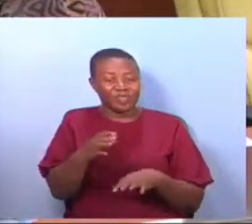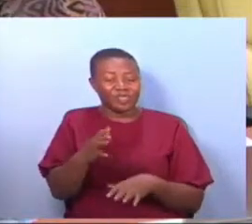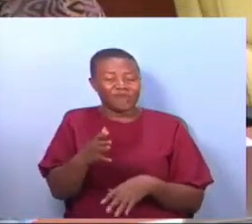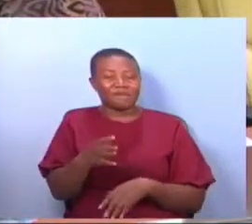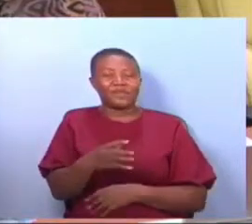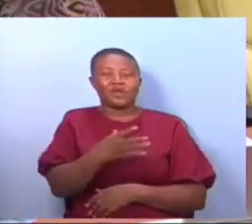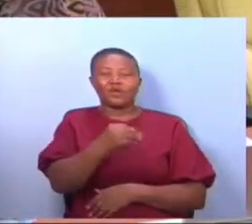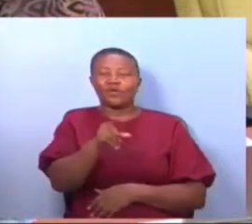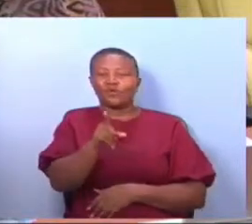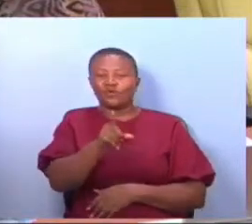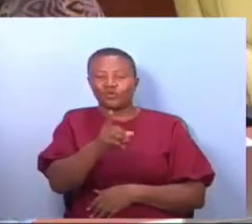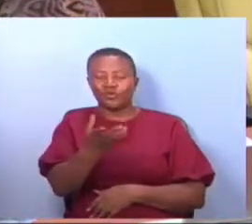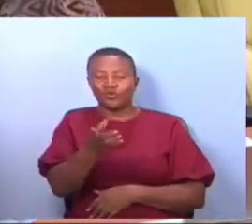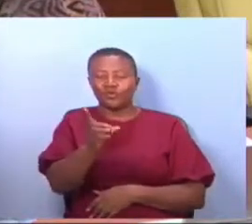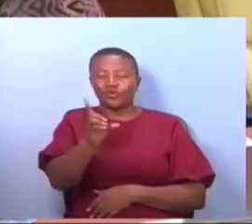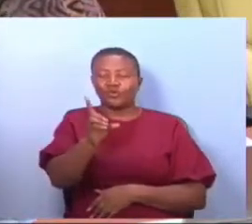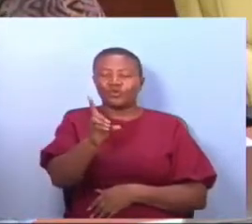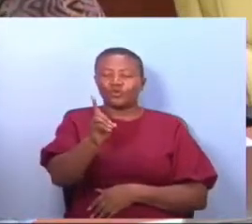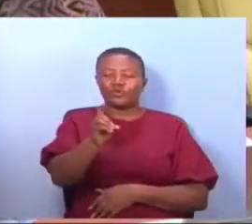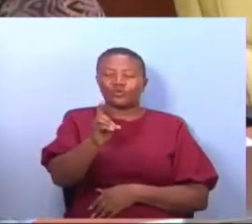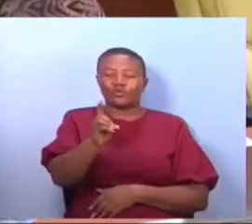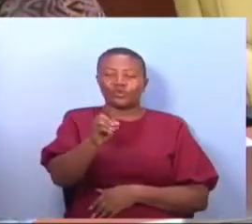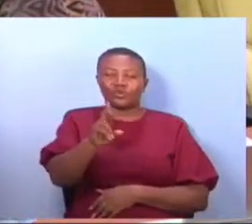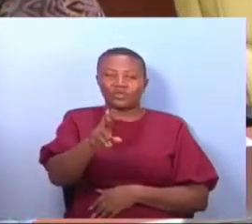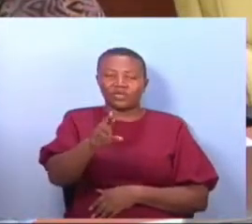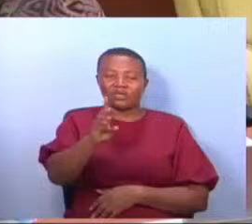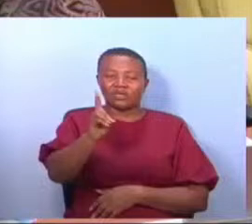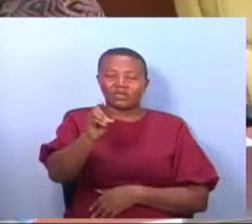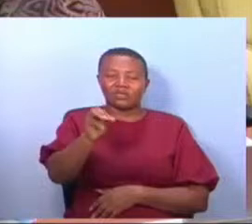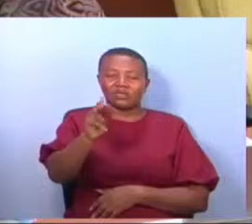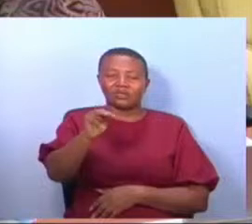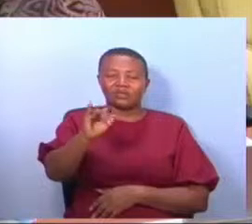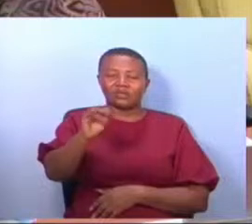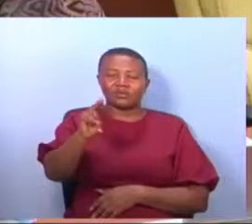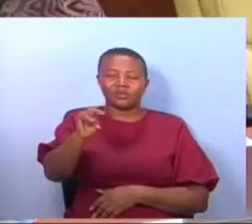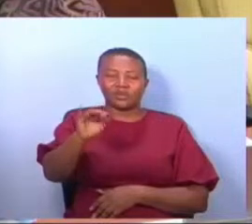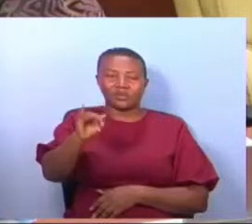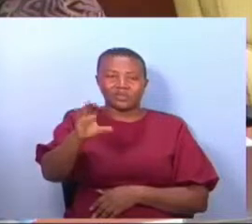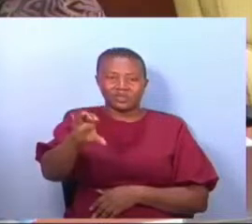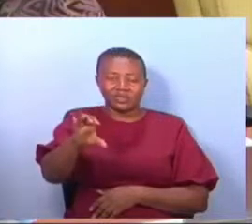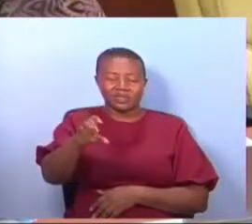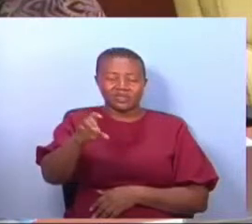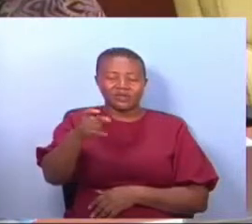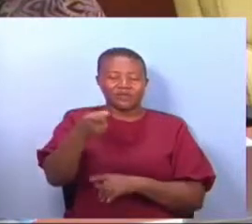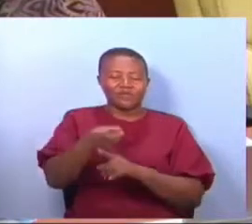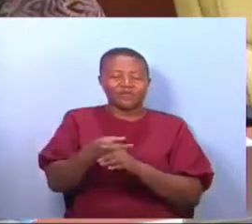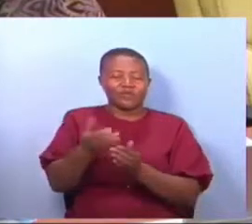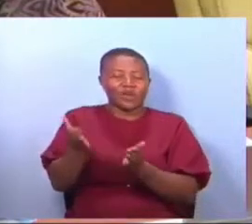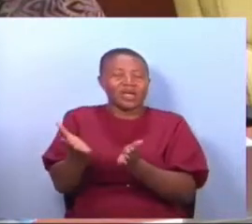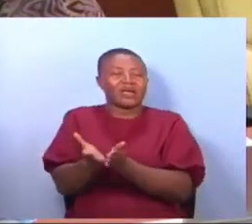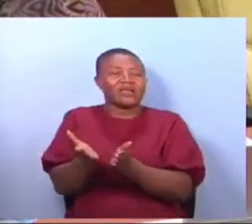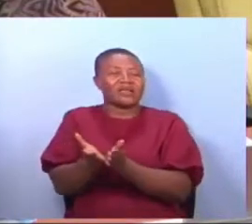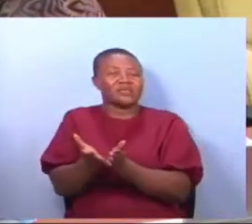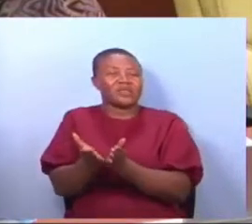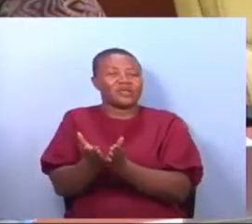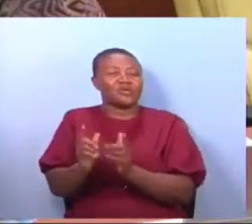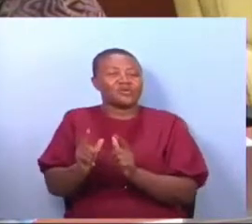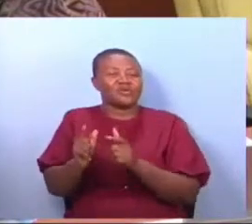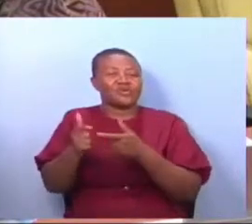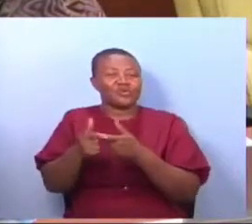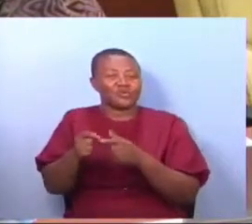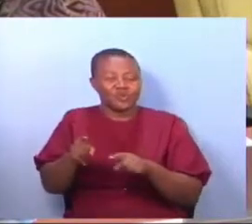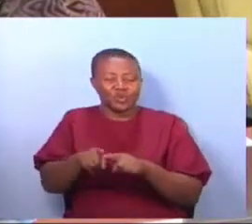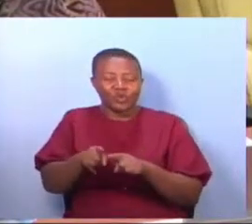Dominic Ayeni of the Academia Stock has also been